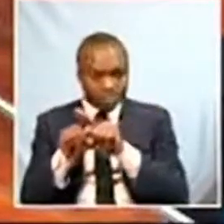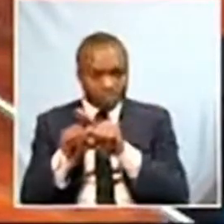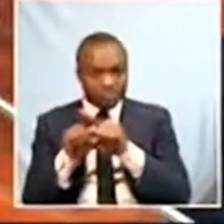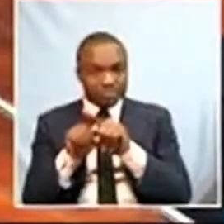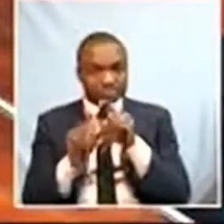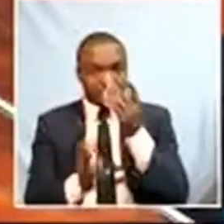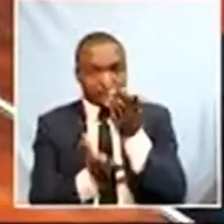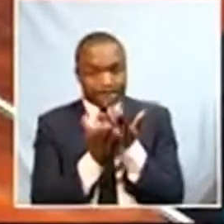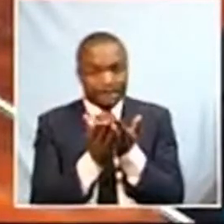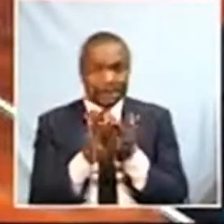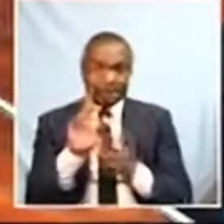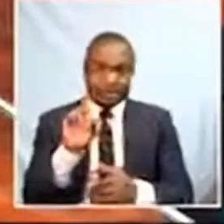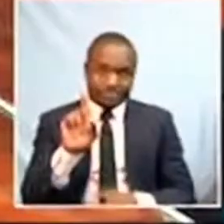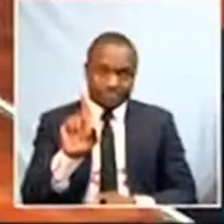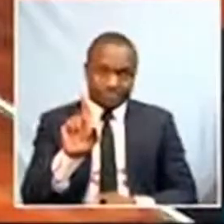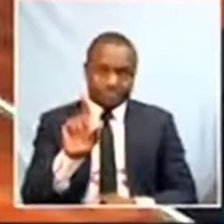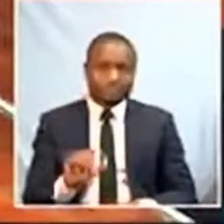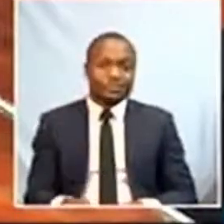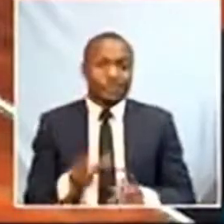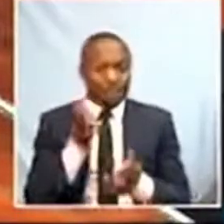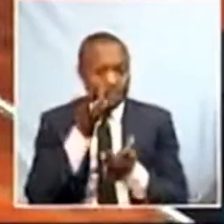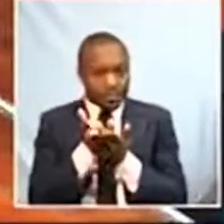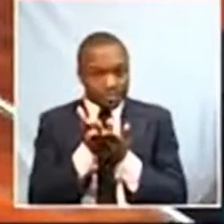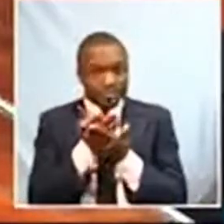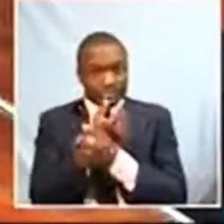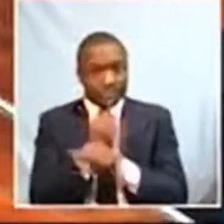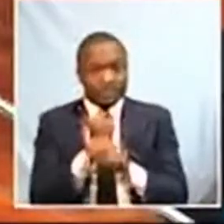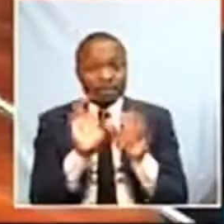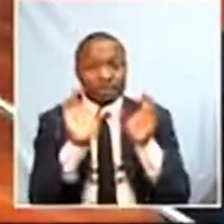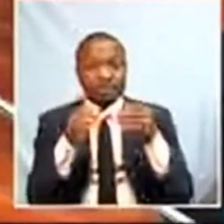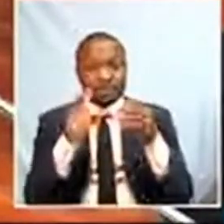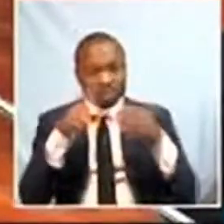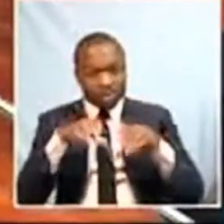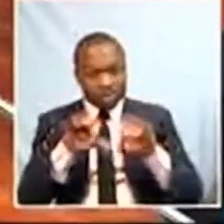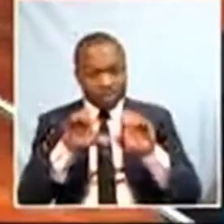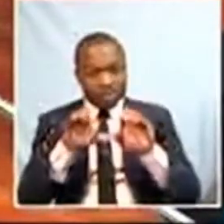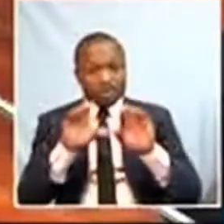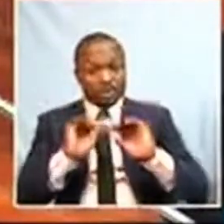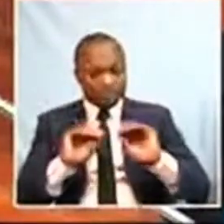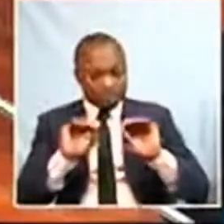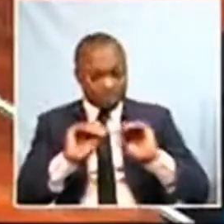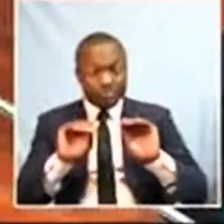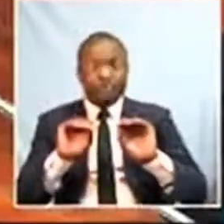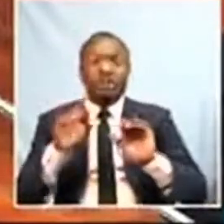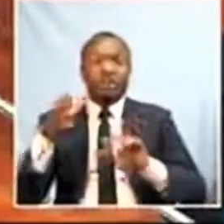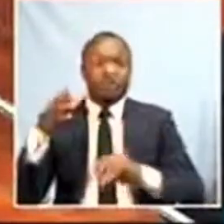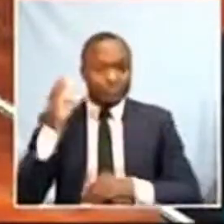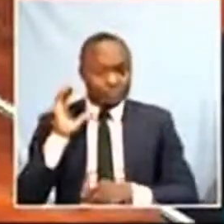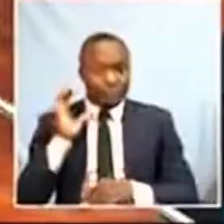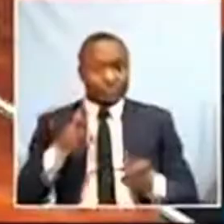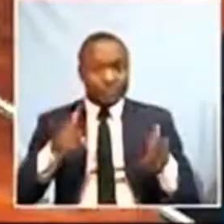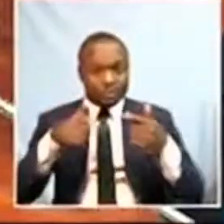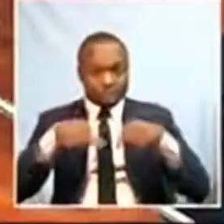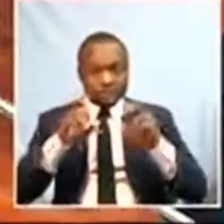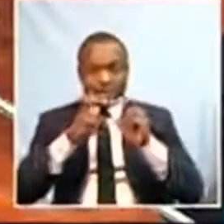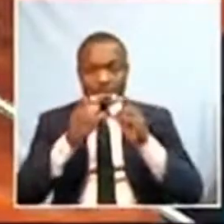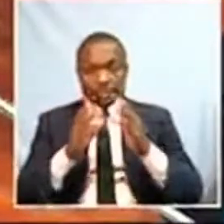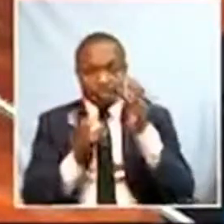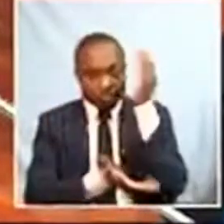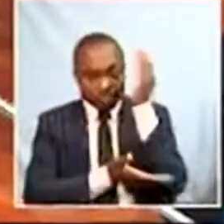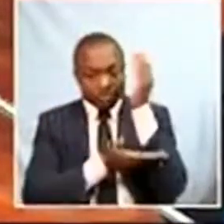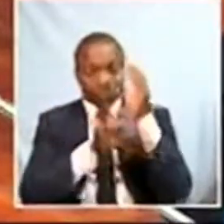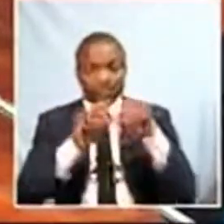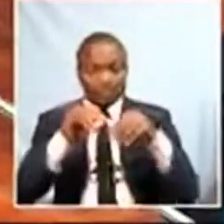to Appendix D. Remedial measure: the Council will continue to build capacity on local contractors to improve service